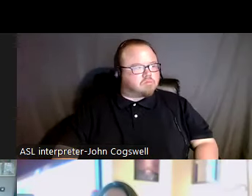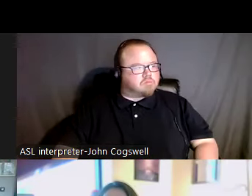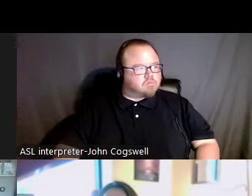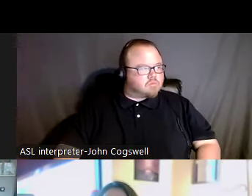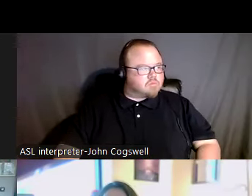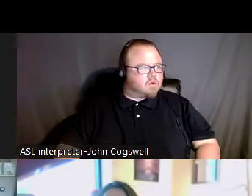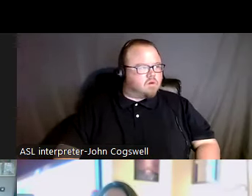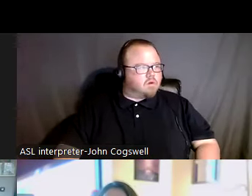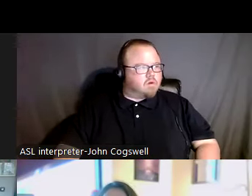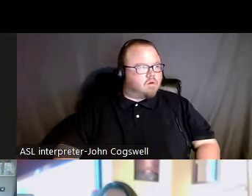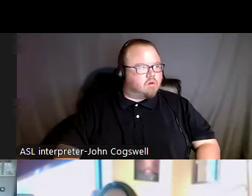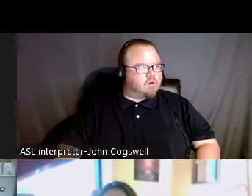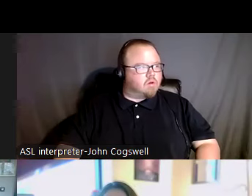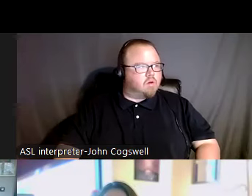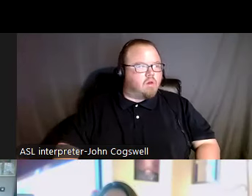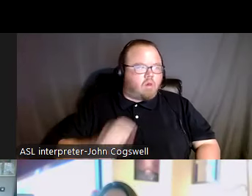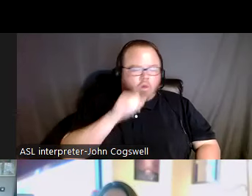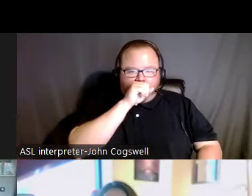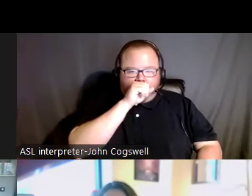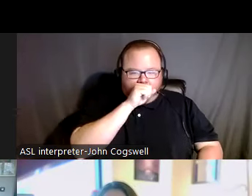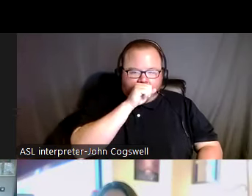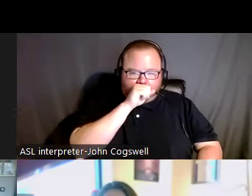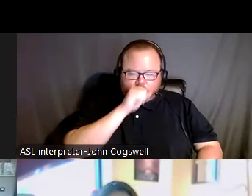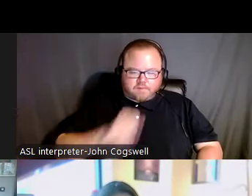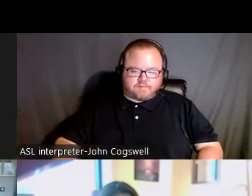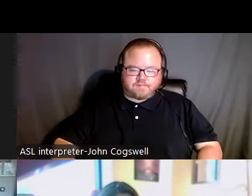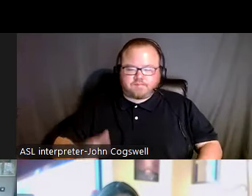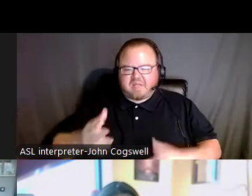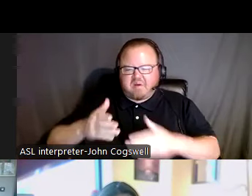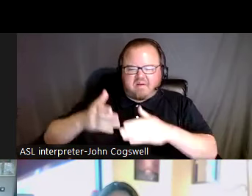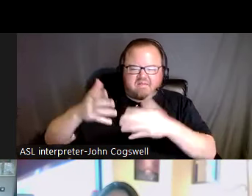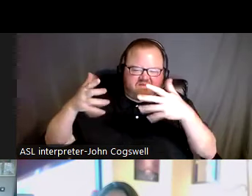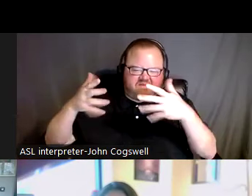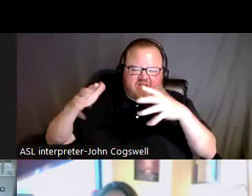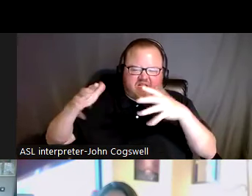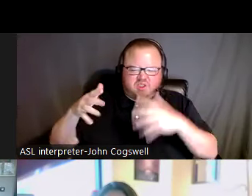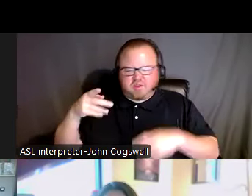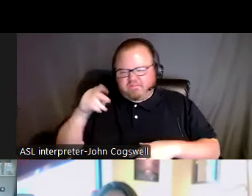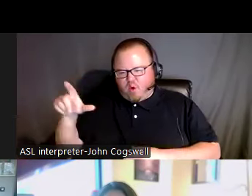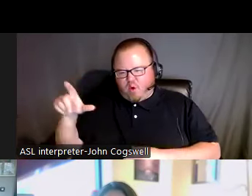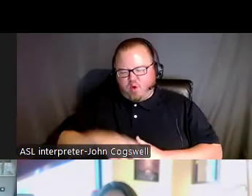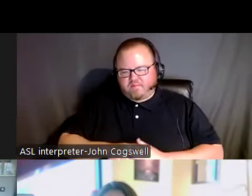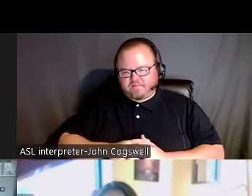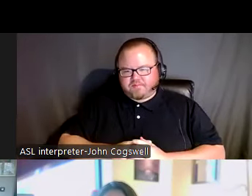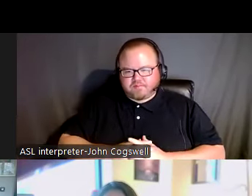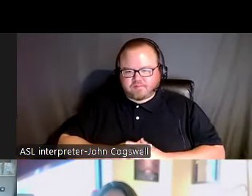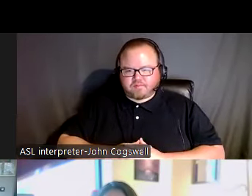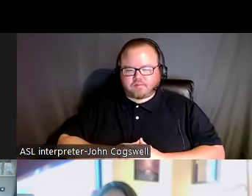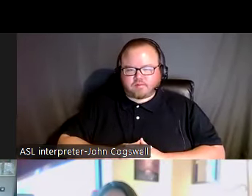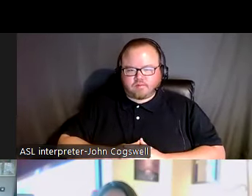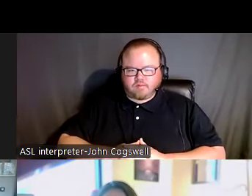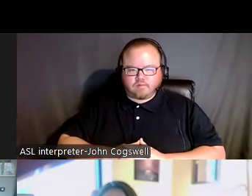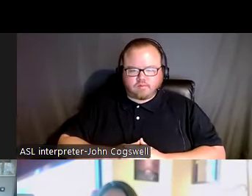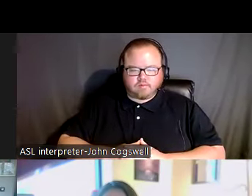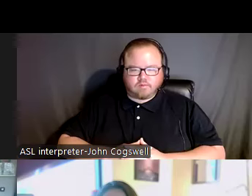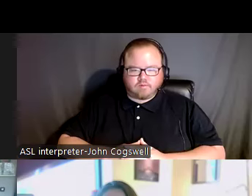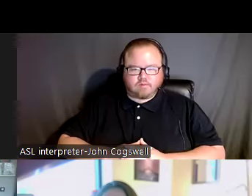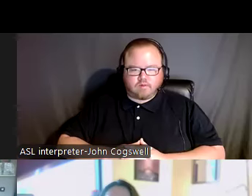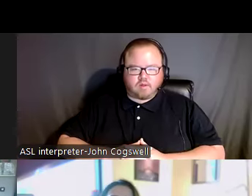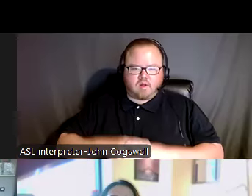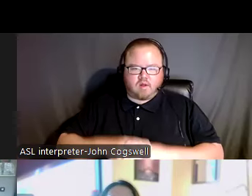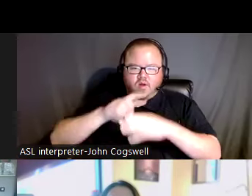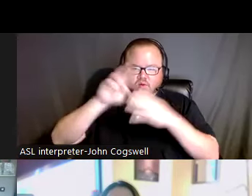Okay, so I am going to now, I think, end our poll, and we'll see and share those results to see who's